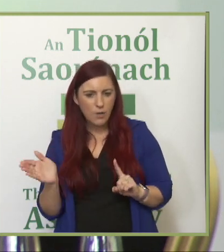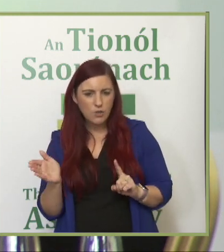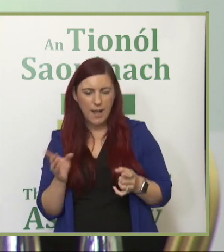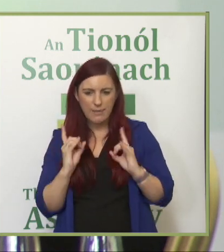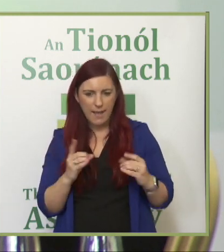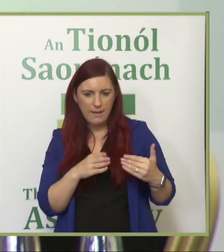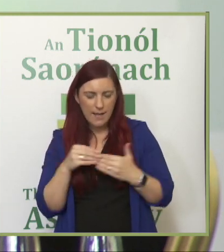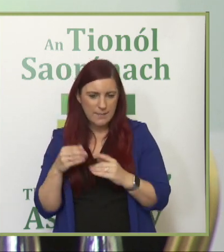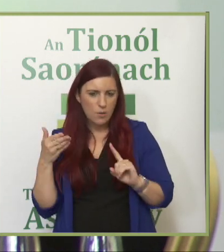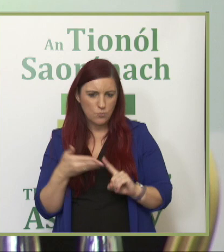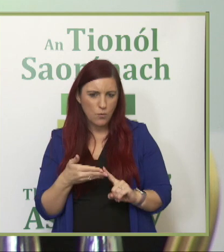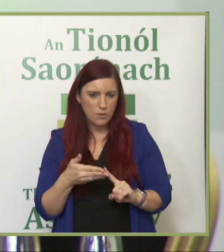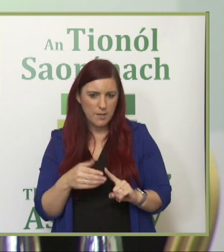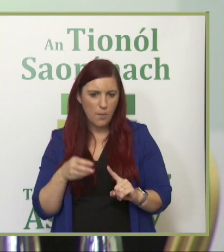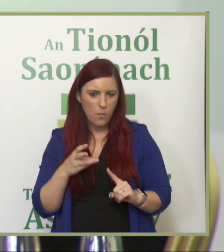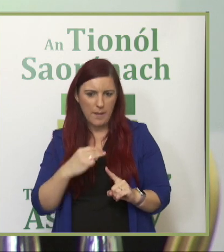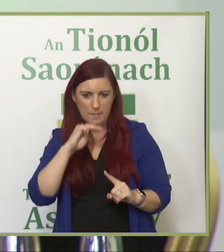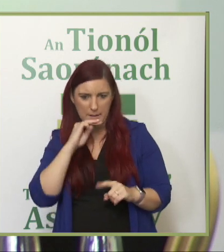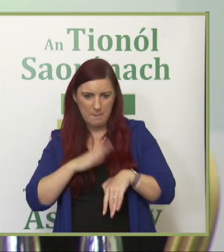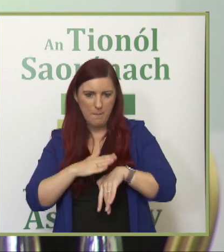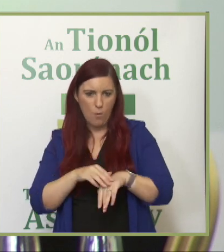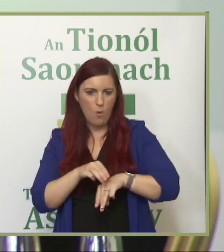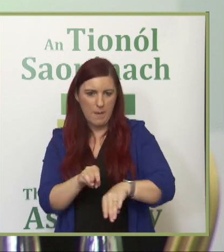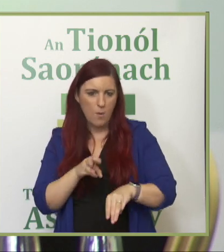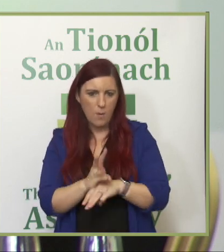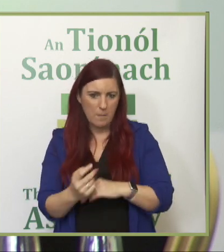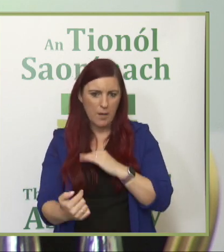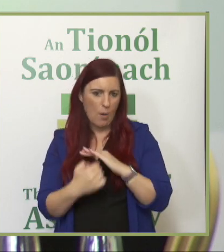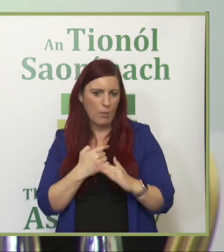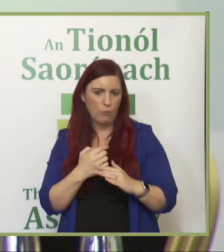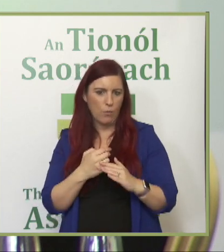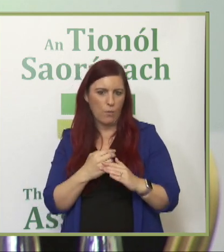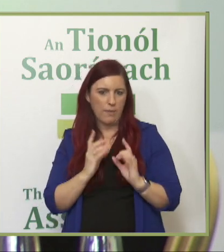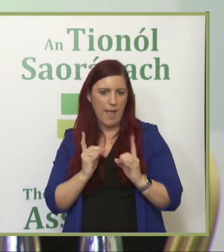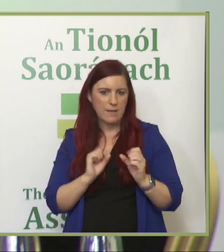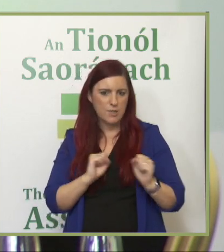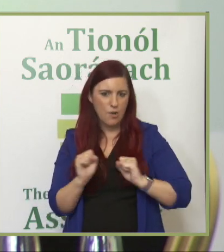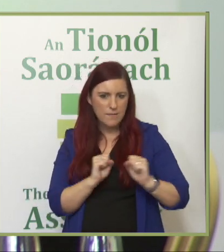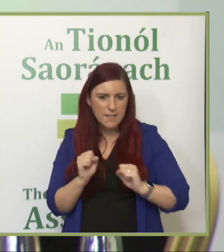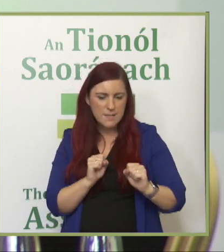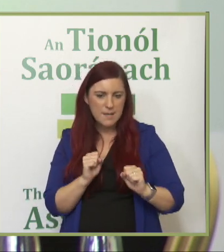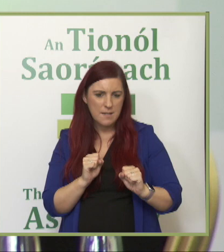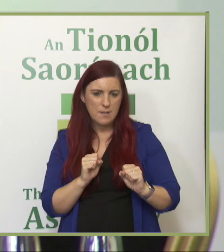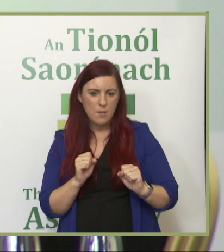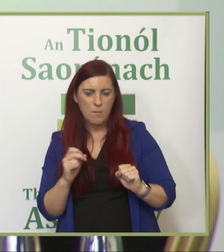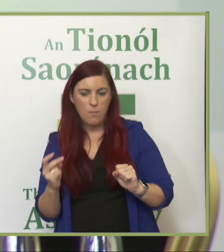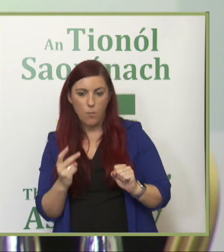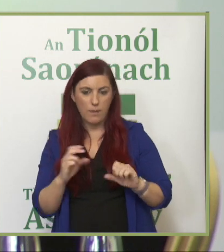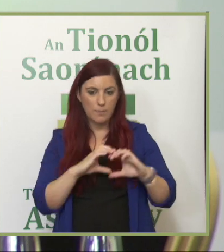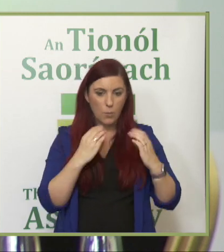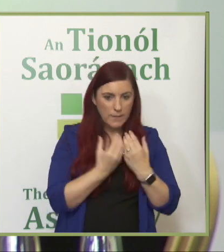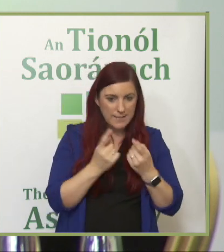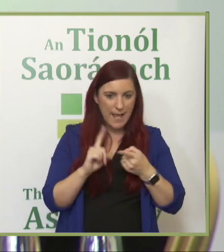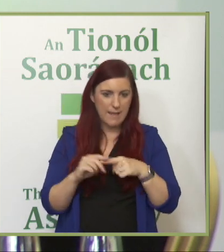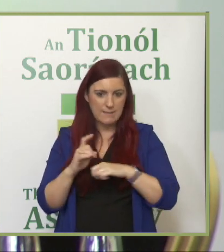health-led approach, it is going to mean that more people are going to be coming in to health services, both at a statutory and a community level, and that